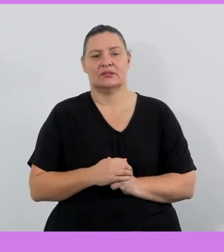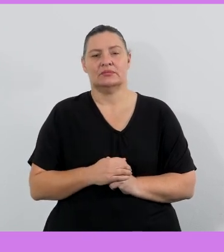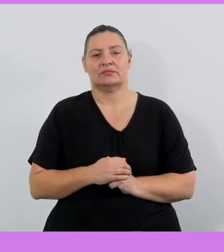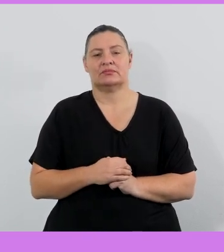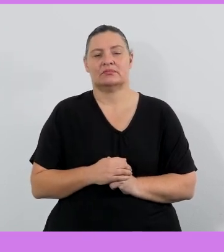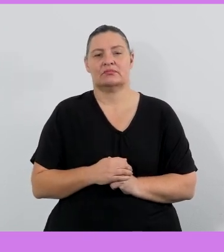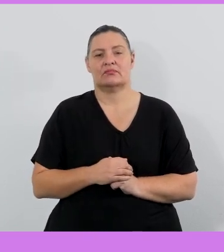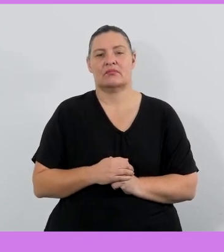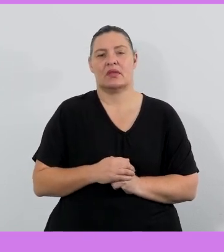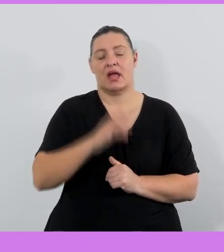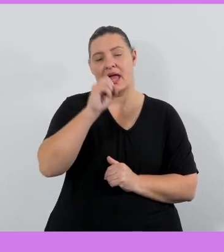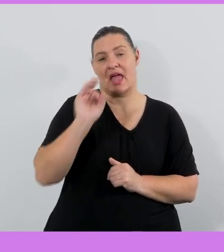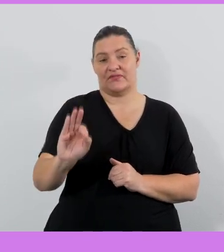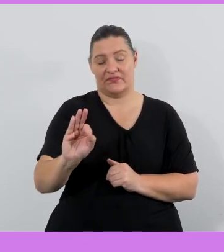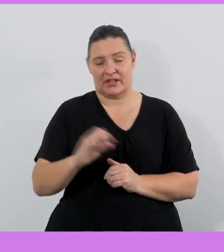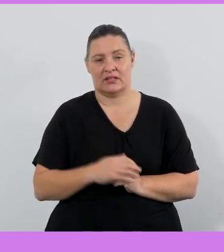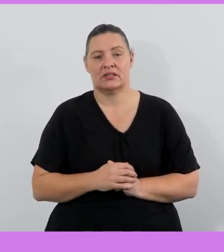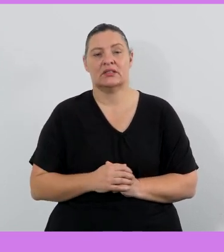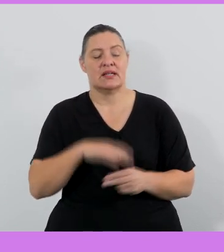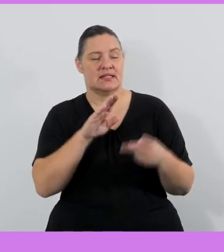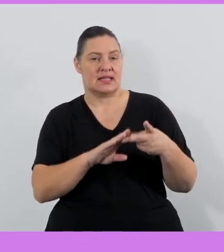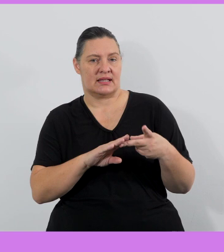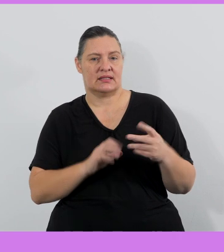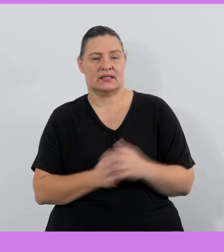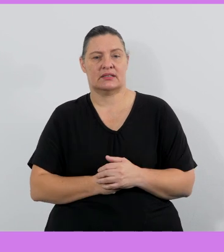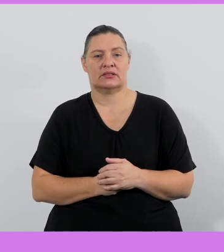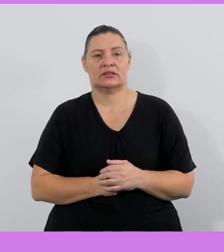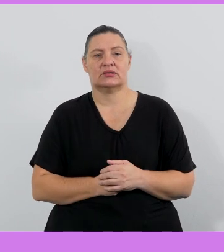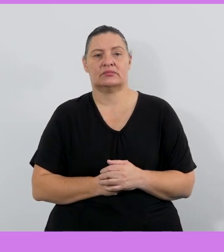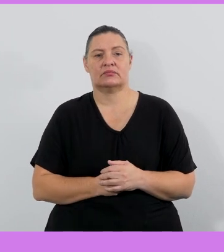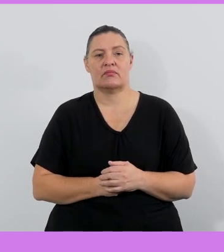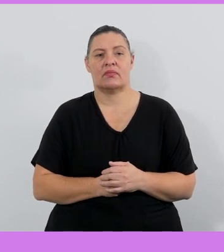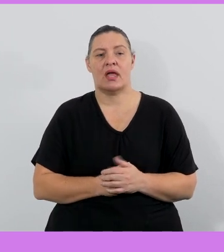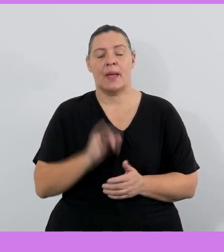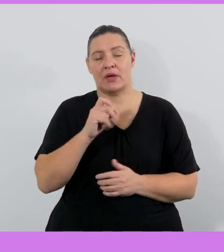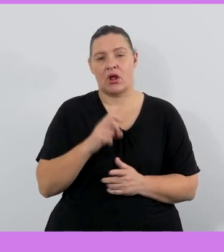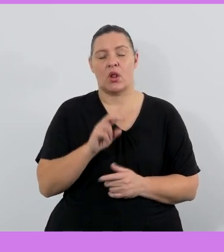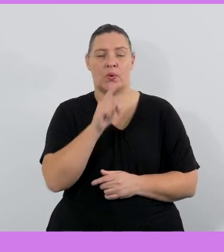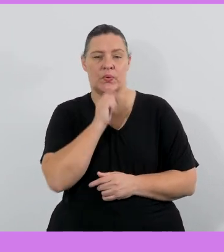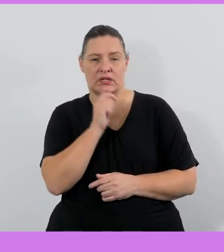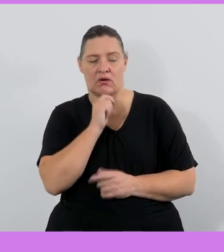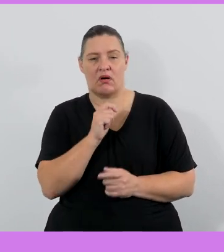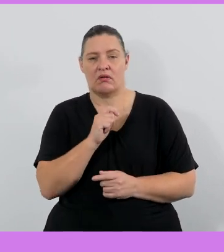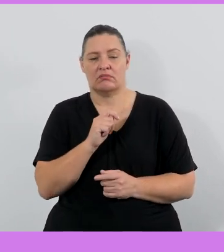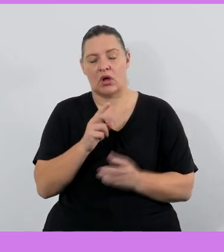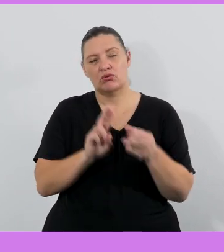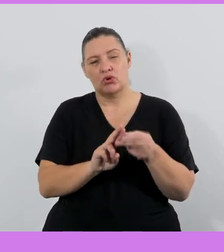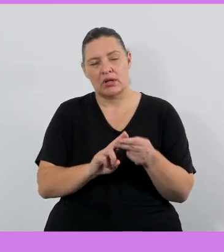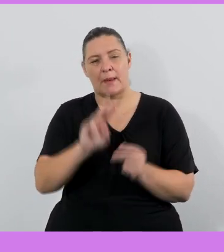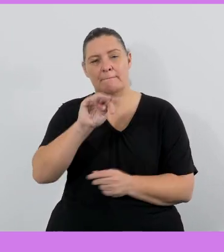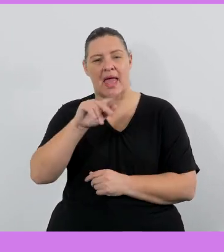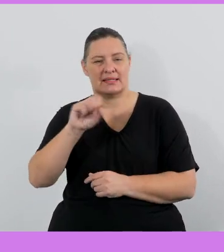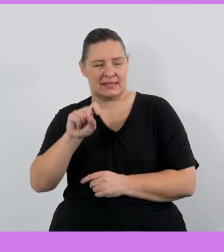indeed degrees Fahrenheit. All right, second question, imperial units of mass, that is now weight. What does that